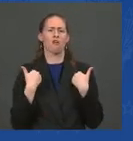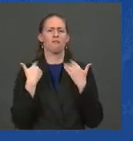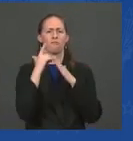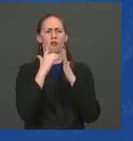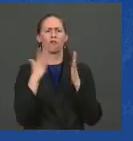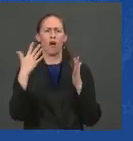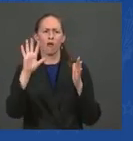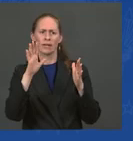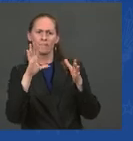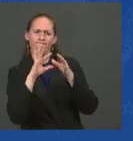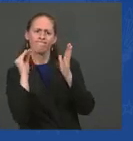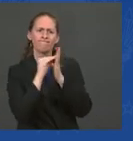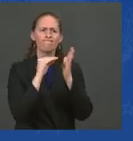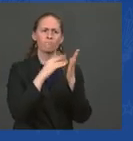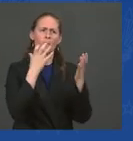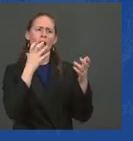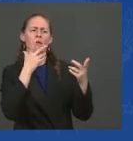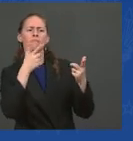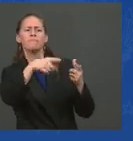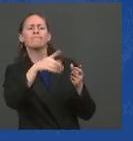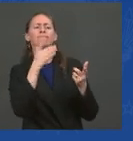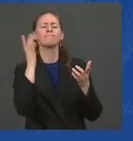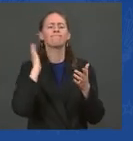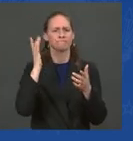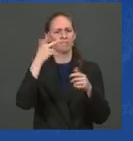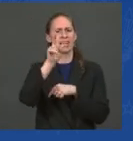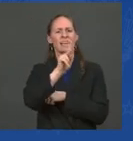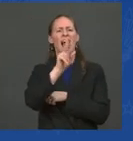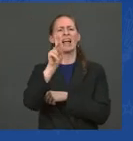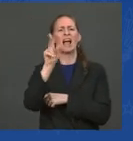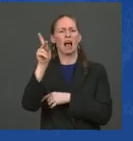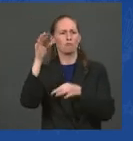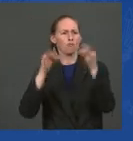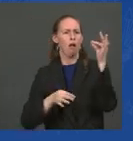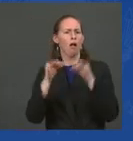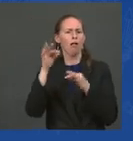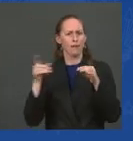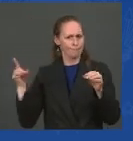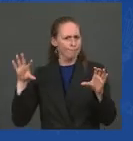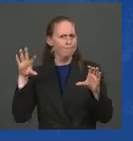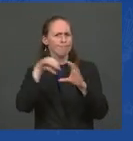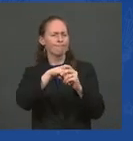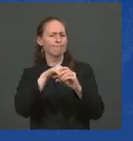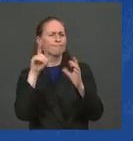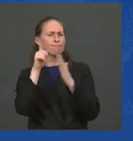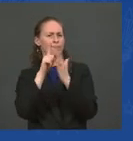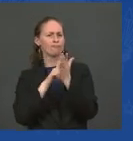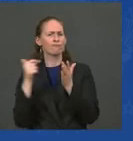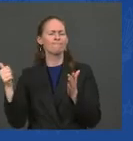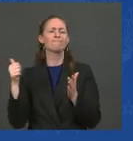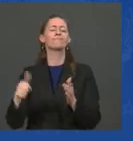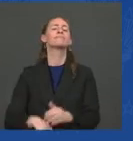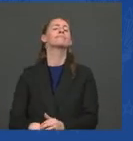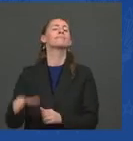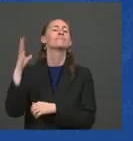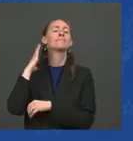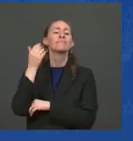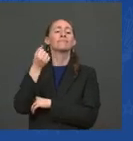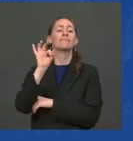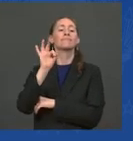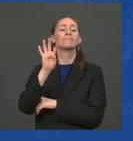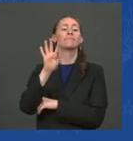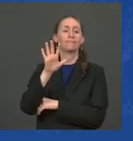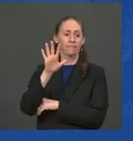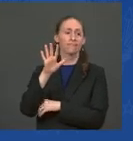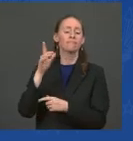in the South. But when in 1945 he left behind his beloved Grace and his 5 young children, a